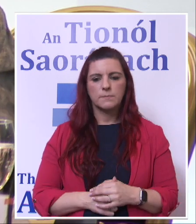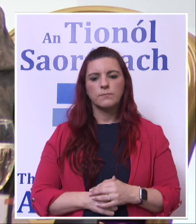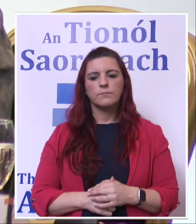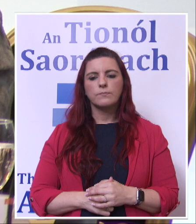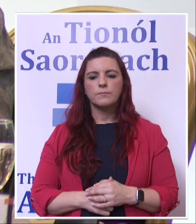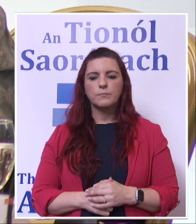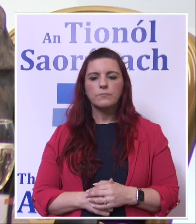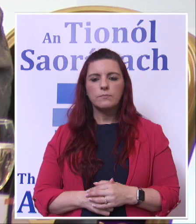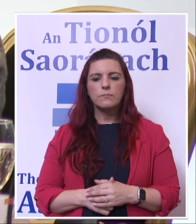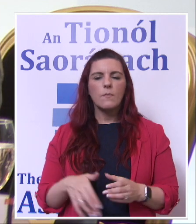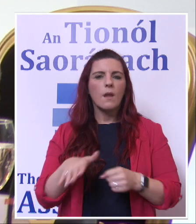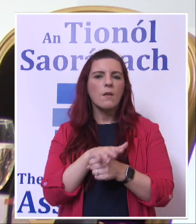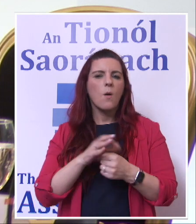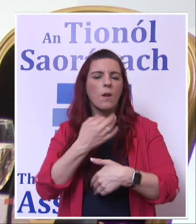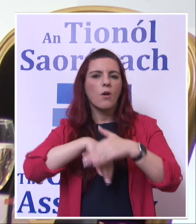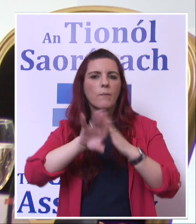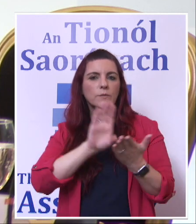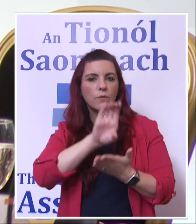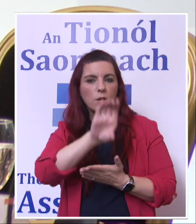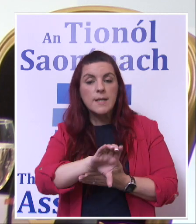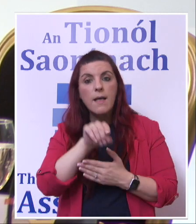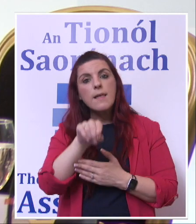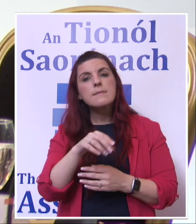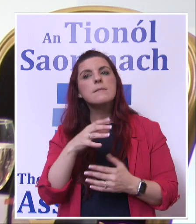the local government fund is made up of